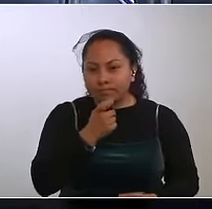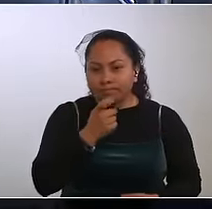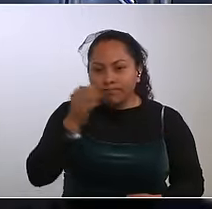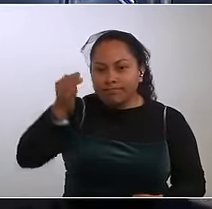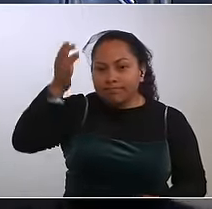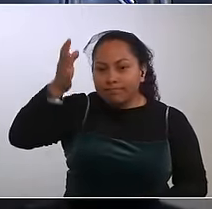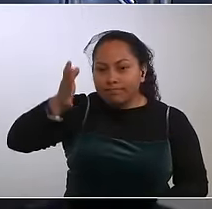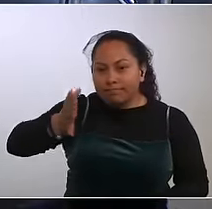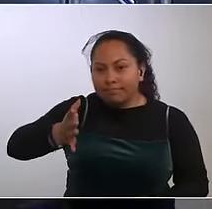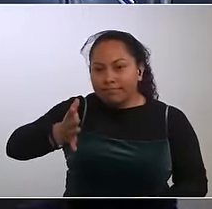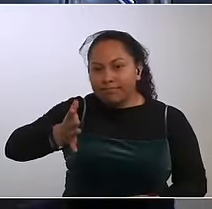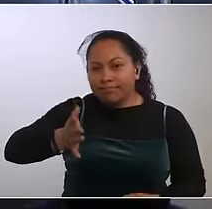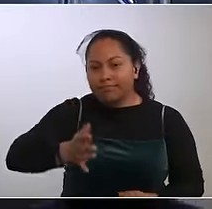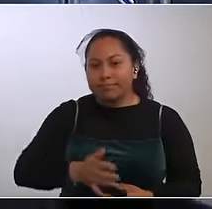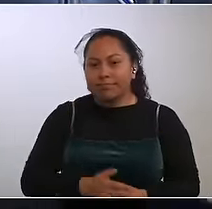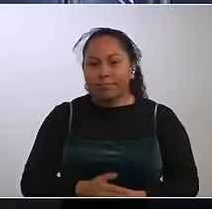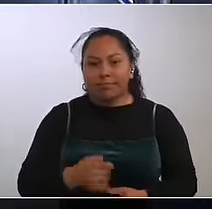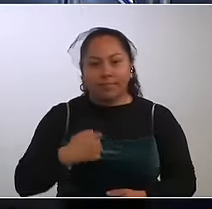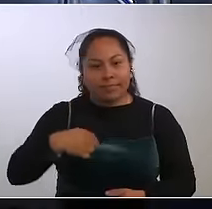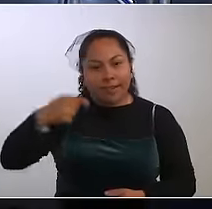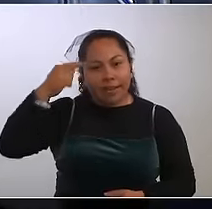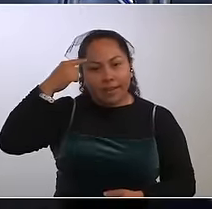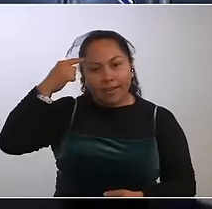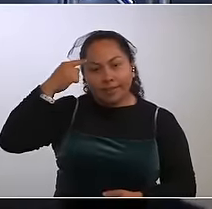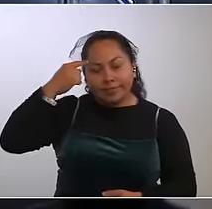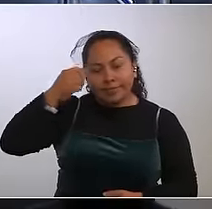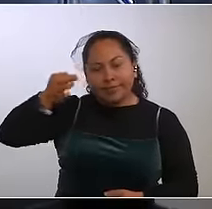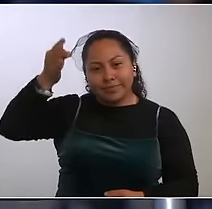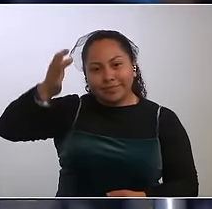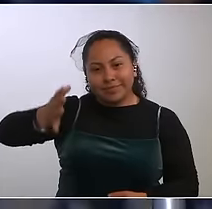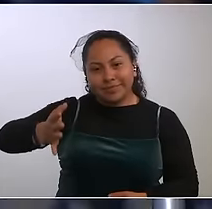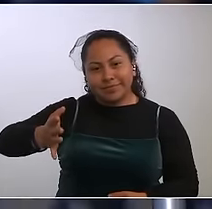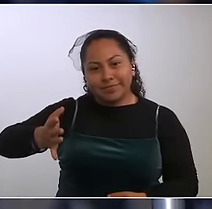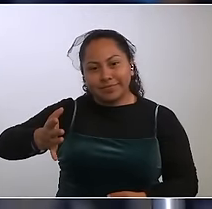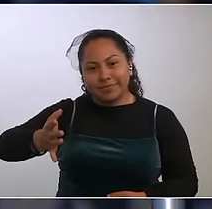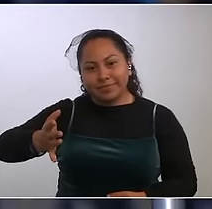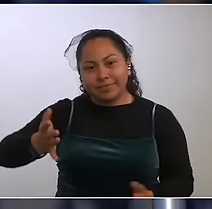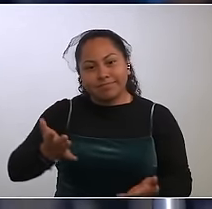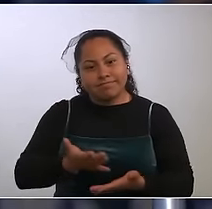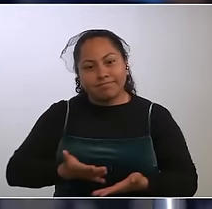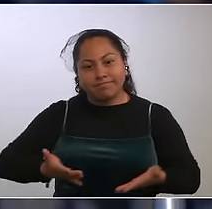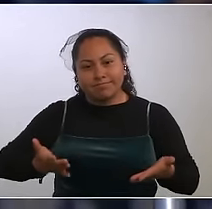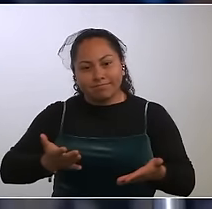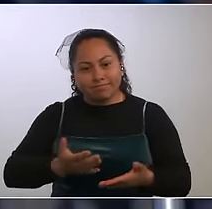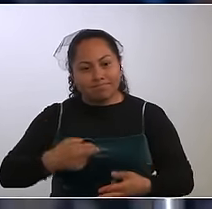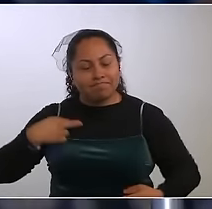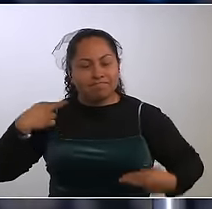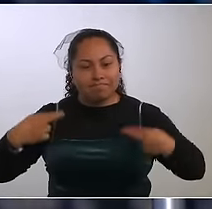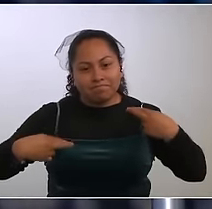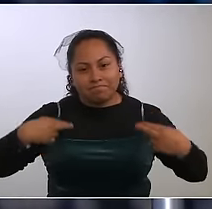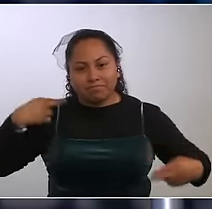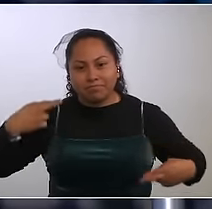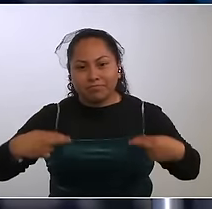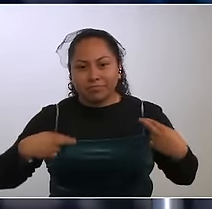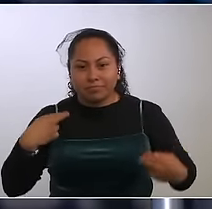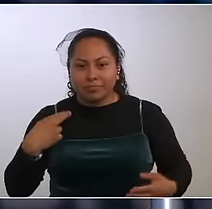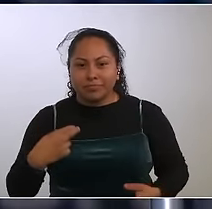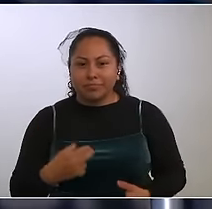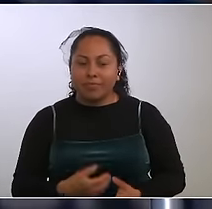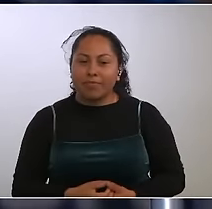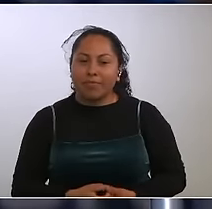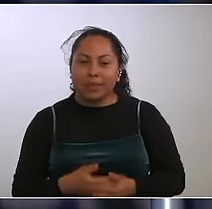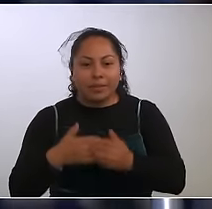thinking about that. Pensé de esto, que los pastores de este avivamiento son los hombres liderando las iglesias